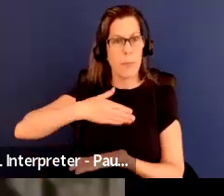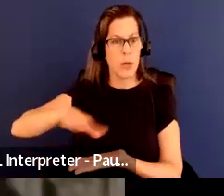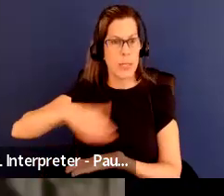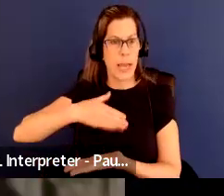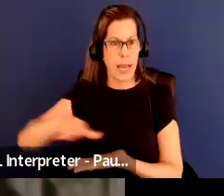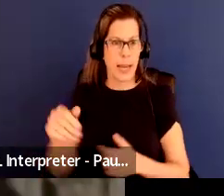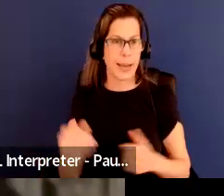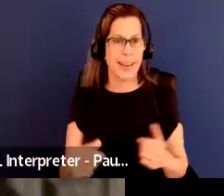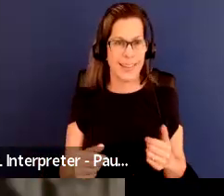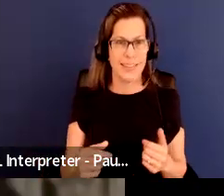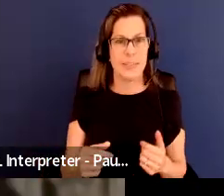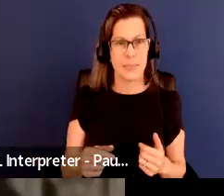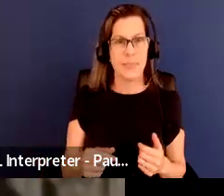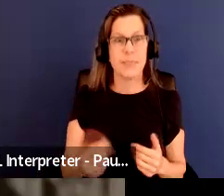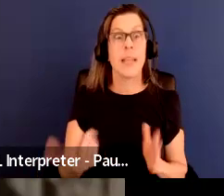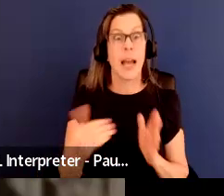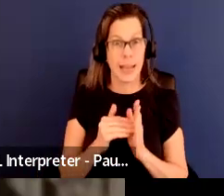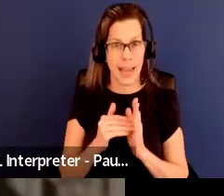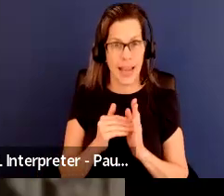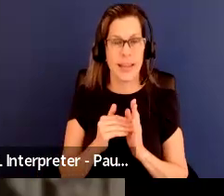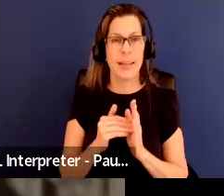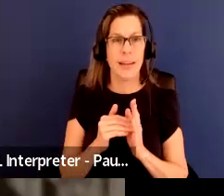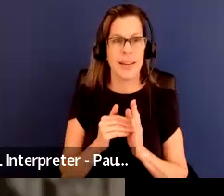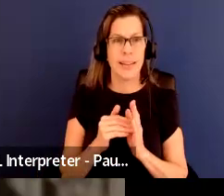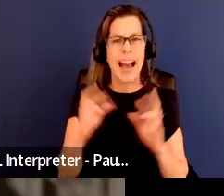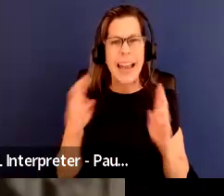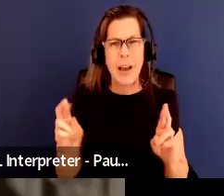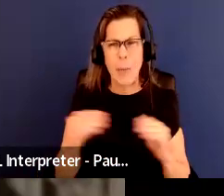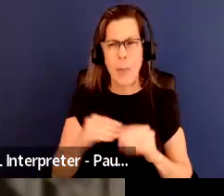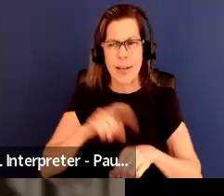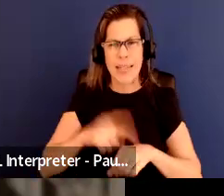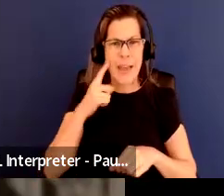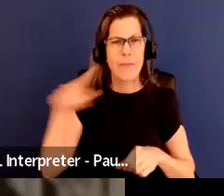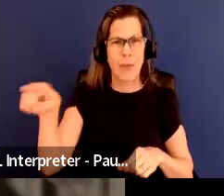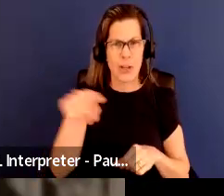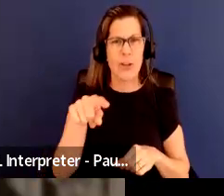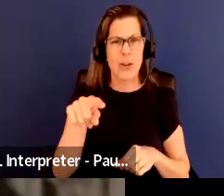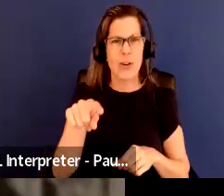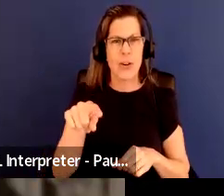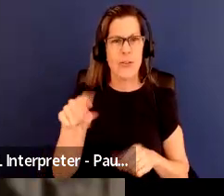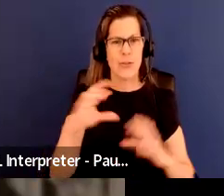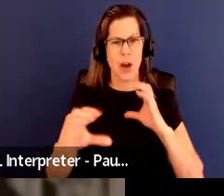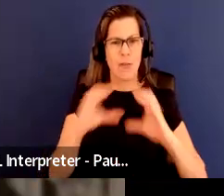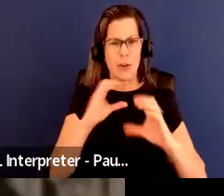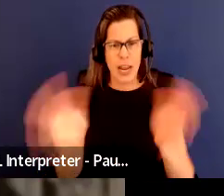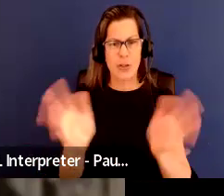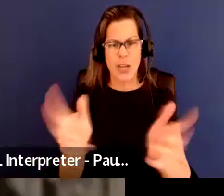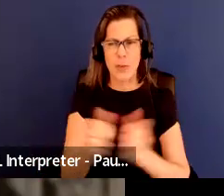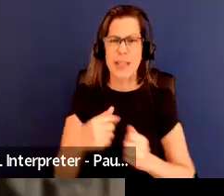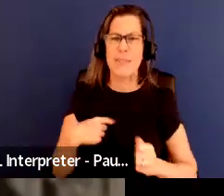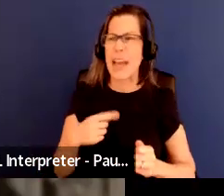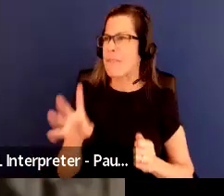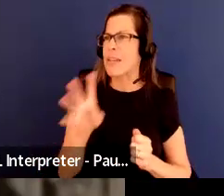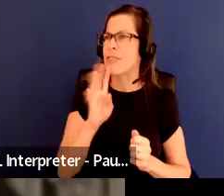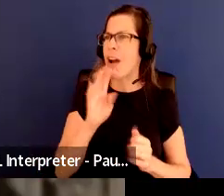And then just I was hoping to have more time for you to have conversation with me. So I've been